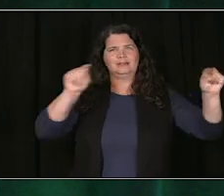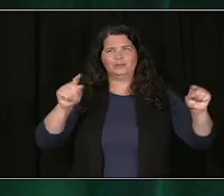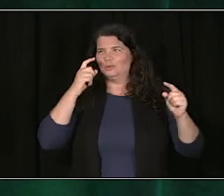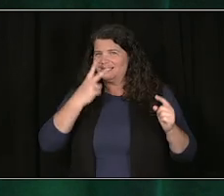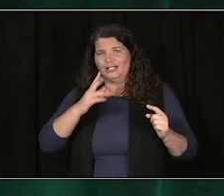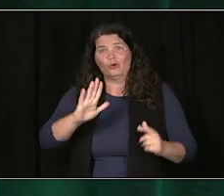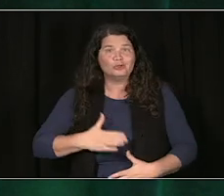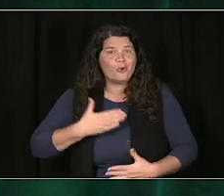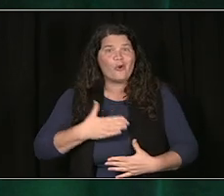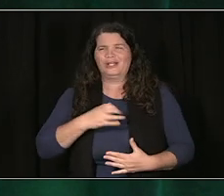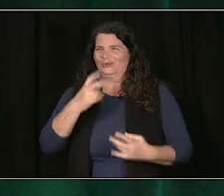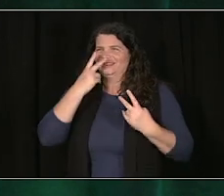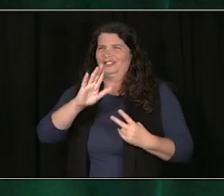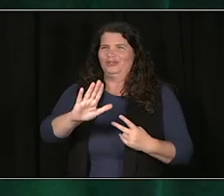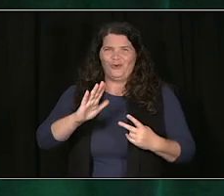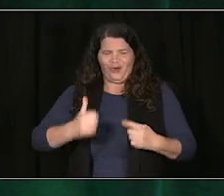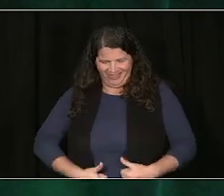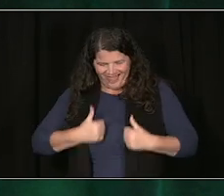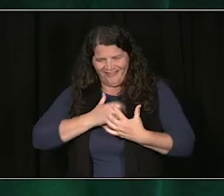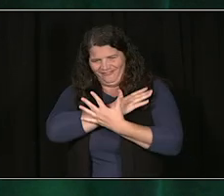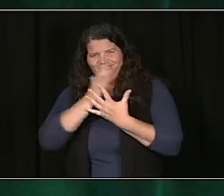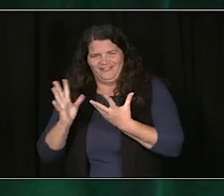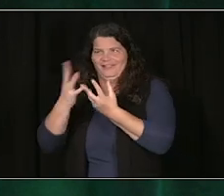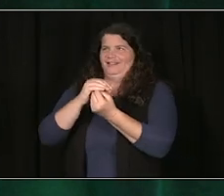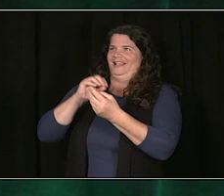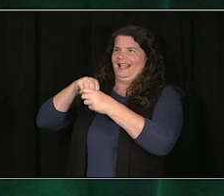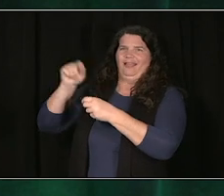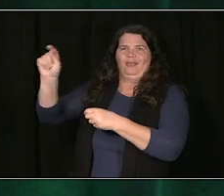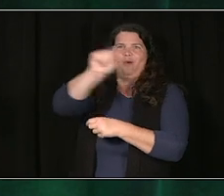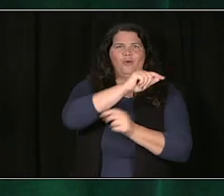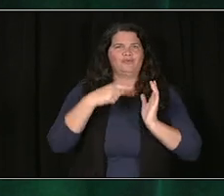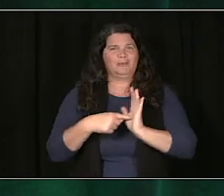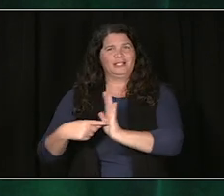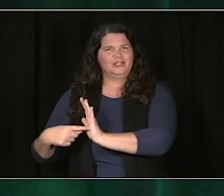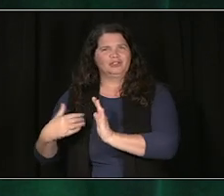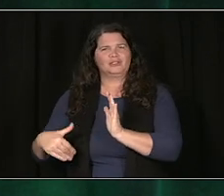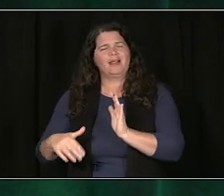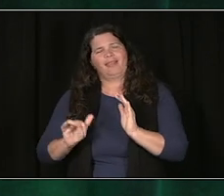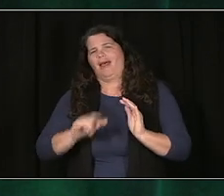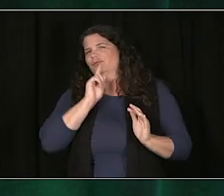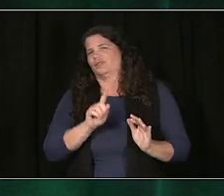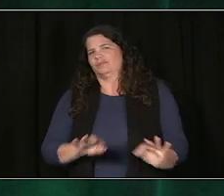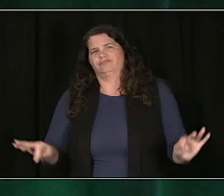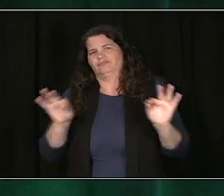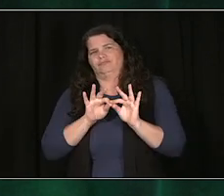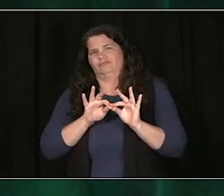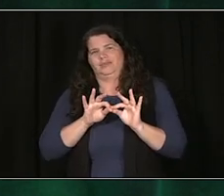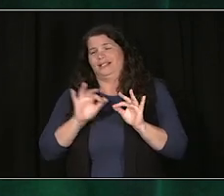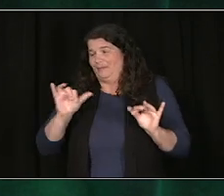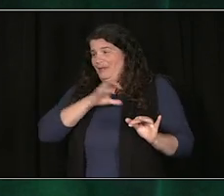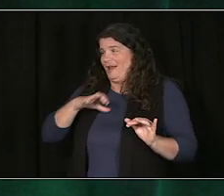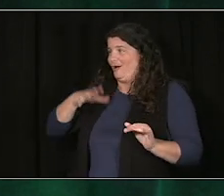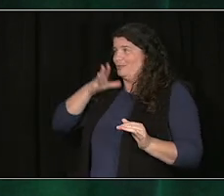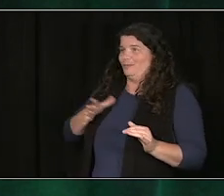you see all of your life played out. And I think that will ultimately, as the Congresswoman said, that's good for business,